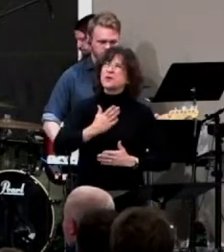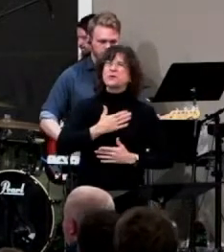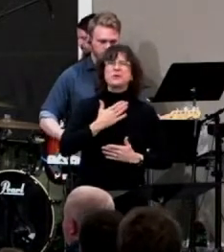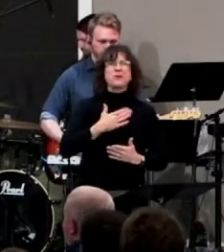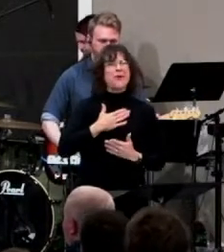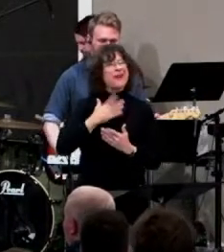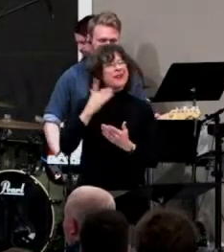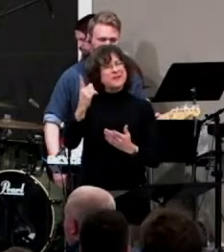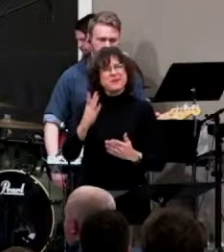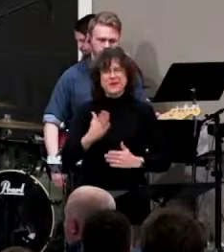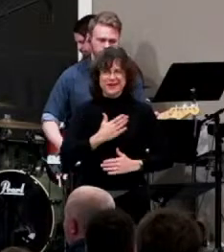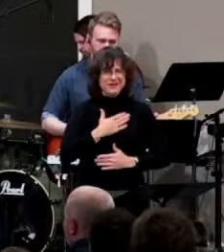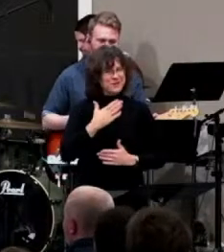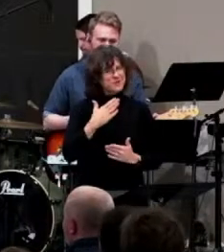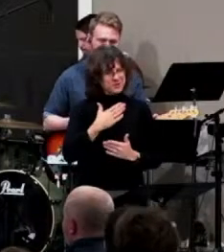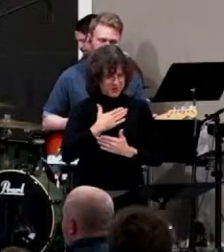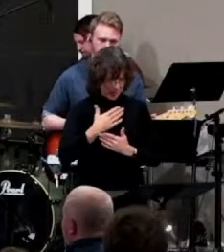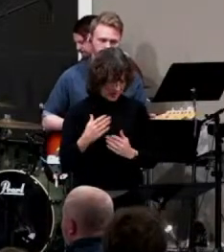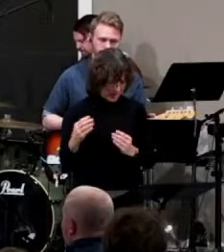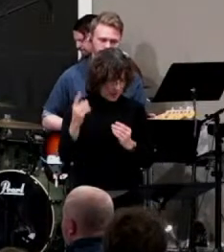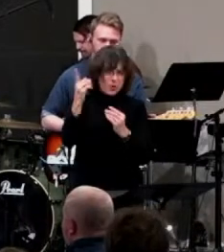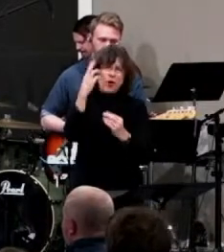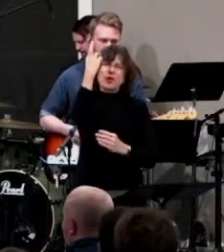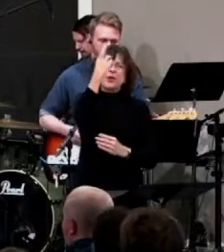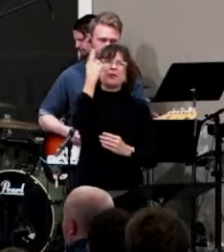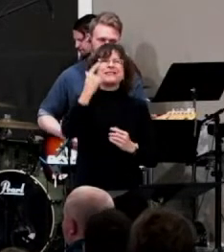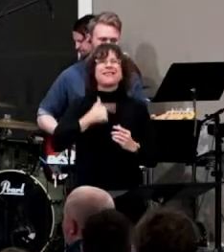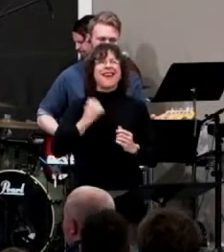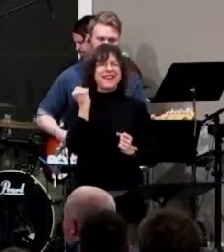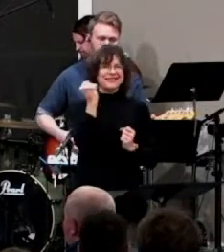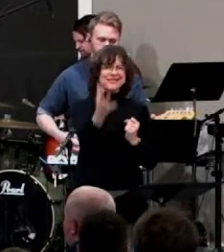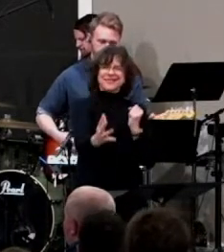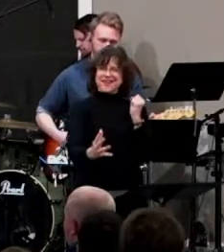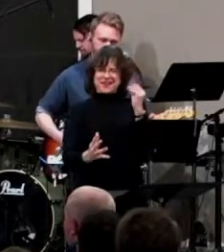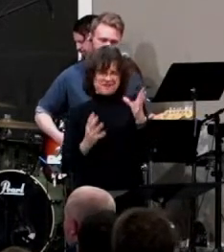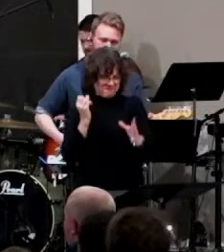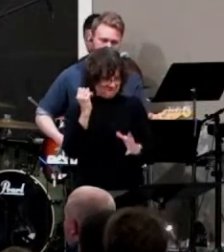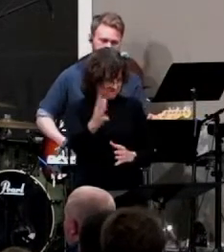You are joy, you're the reason that I sing.